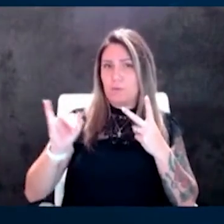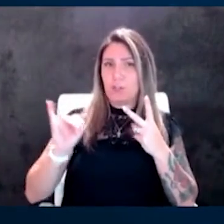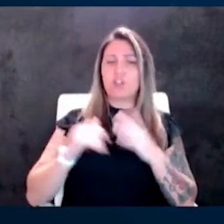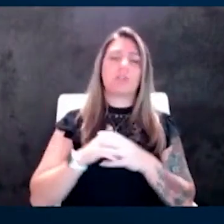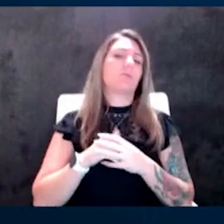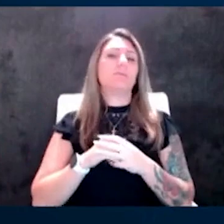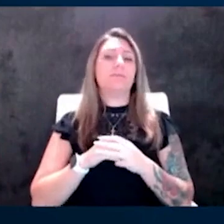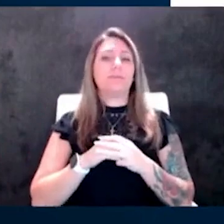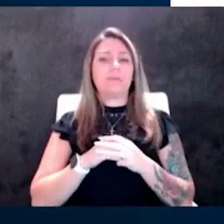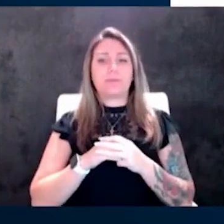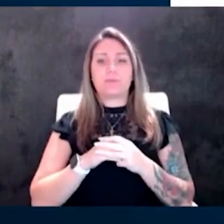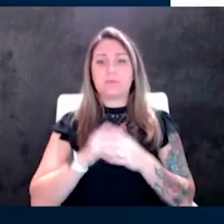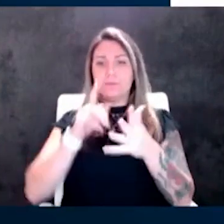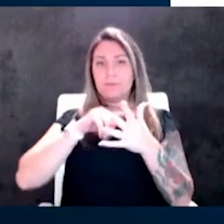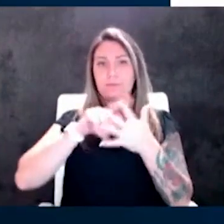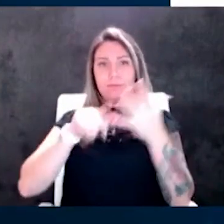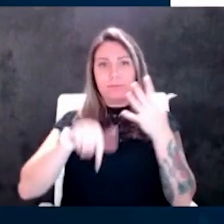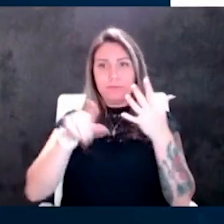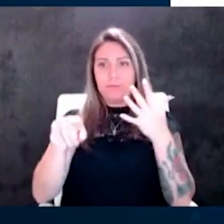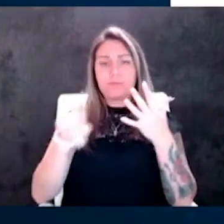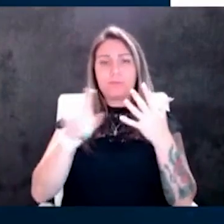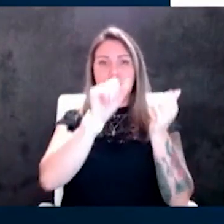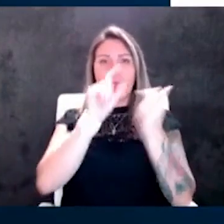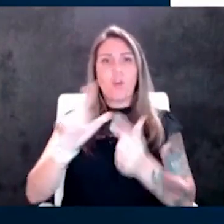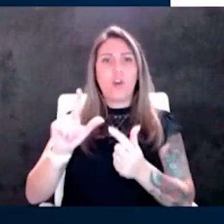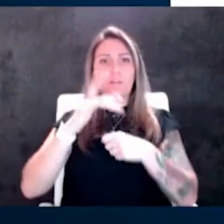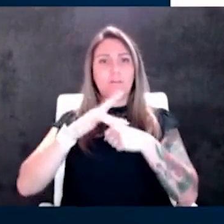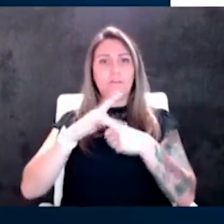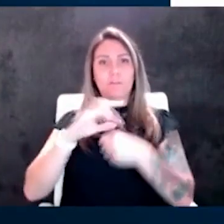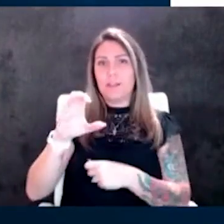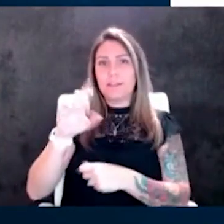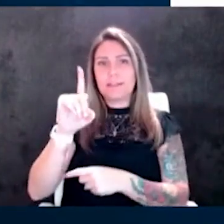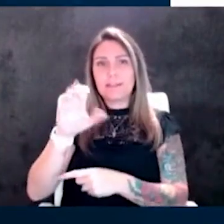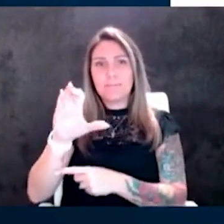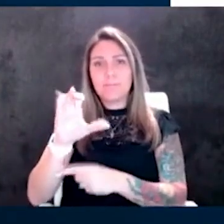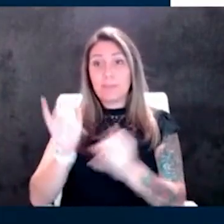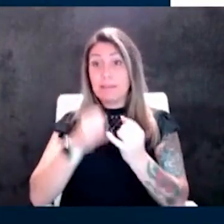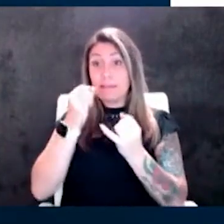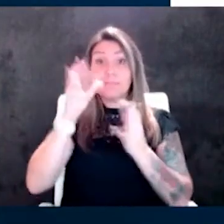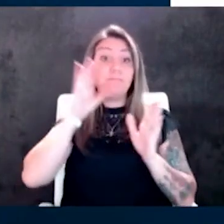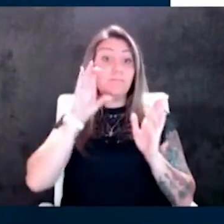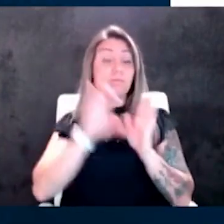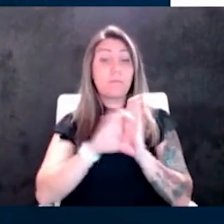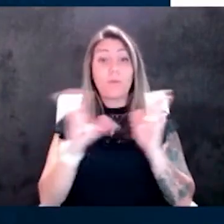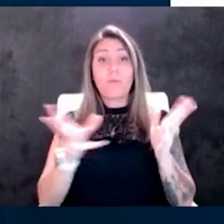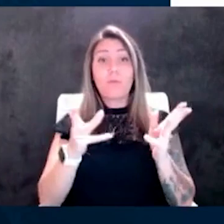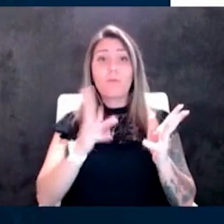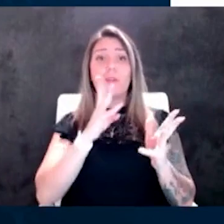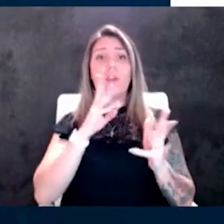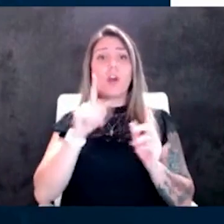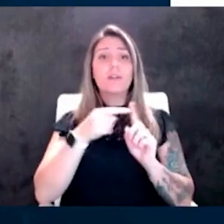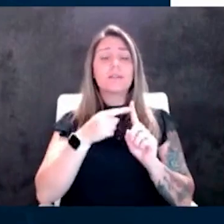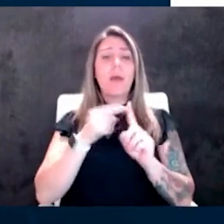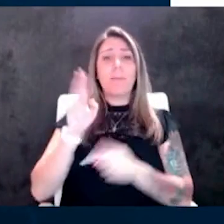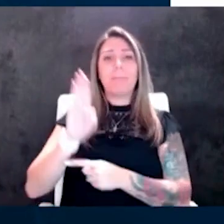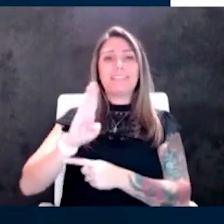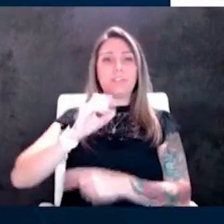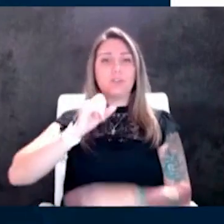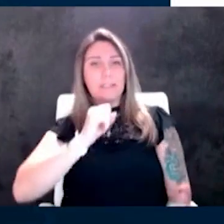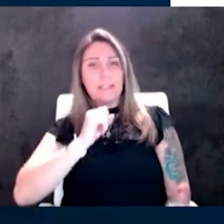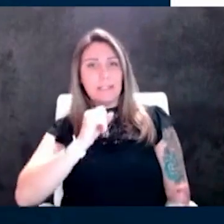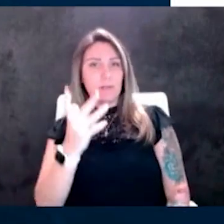these are all available on the CDC. And the last image here just talks about bacterial resistance. So what happens